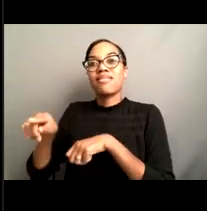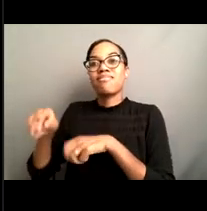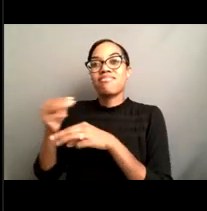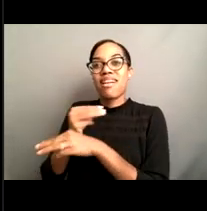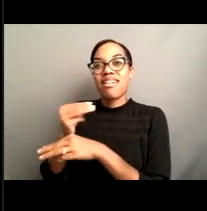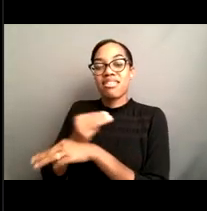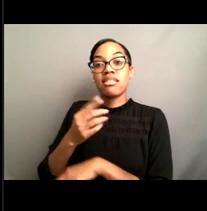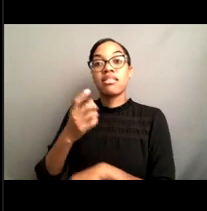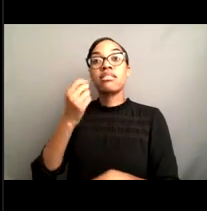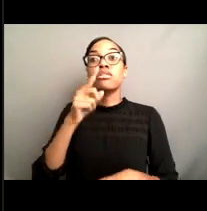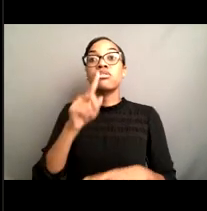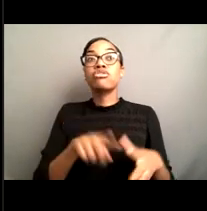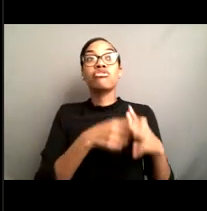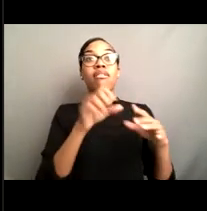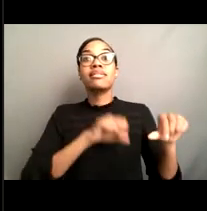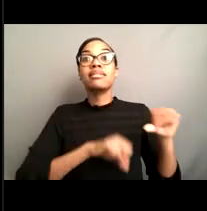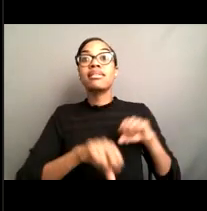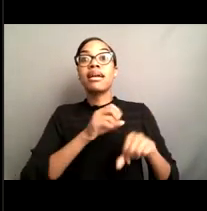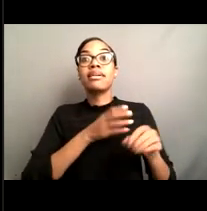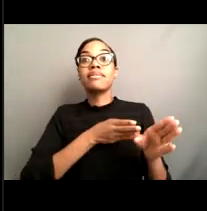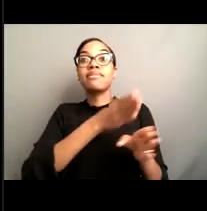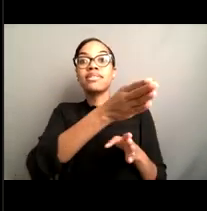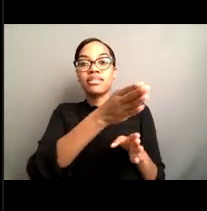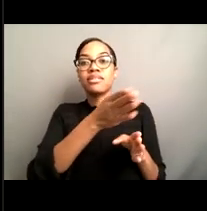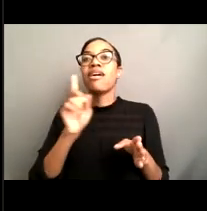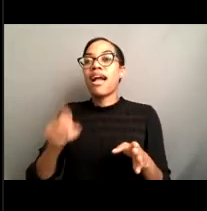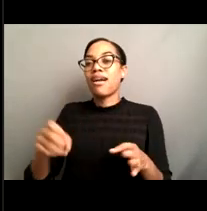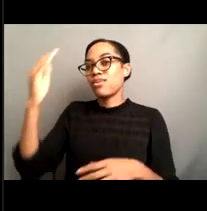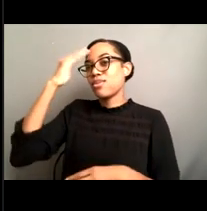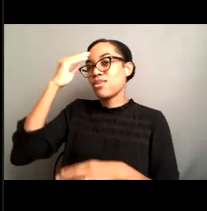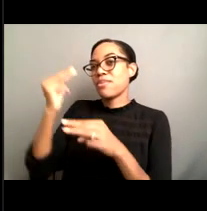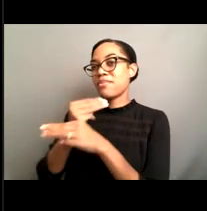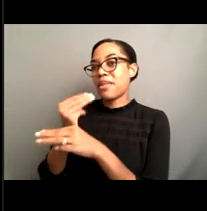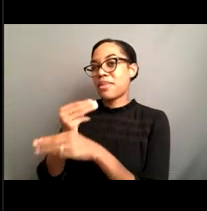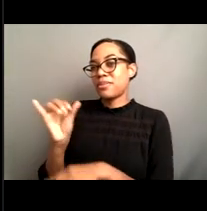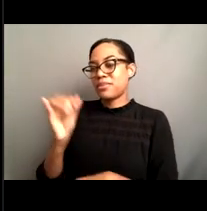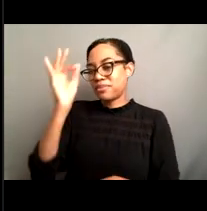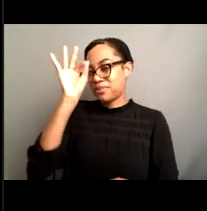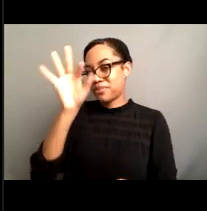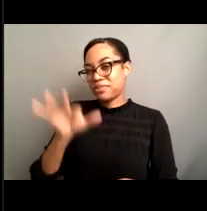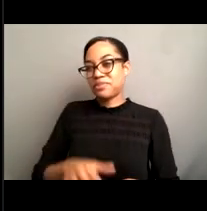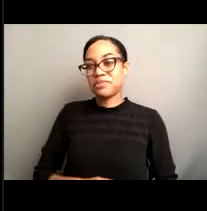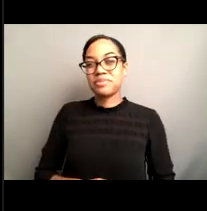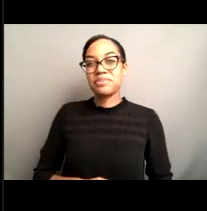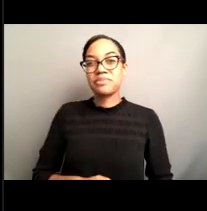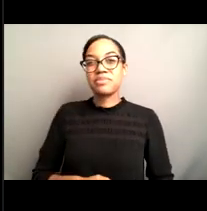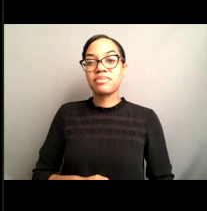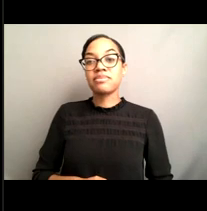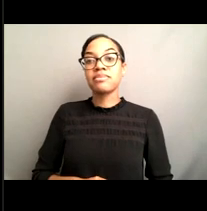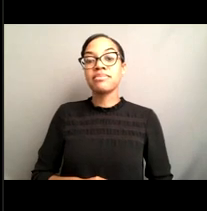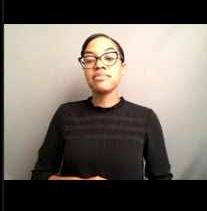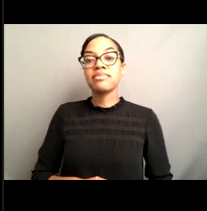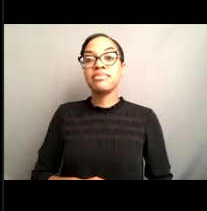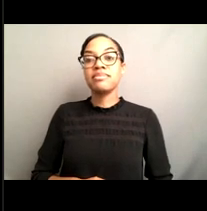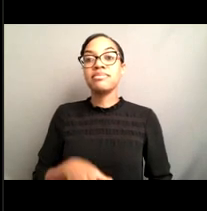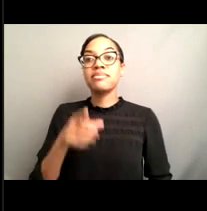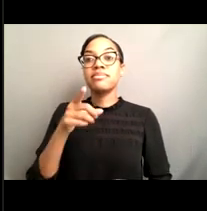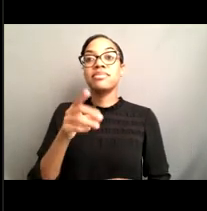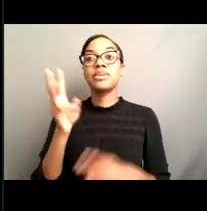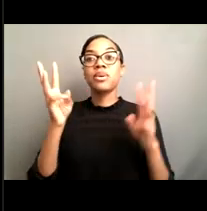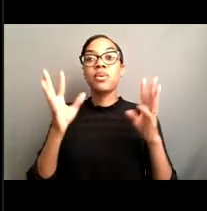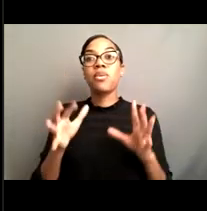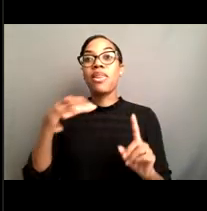just make sure you keep up with your math and do good in your math classes. All right, so talking about weather balloons